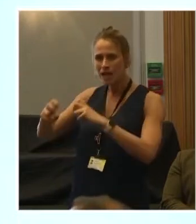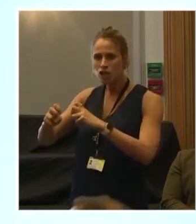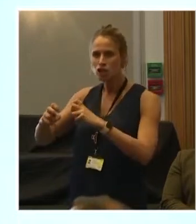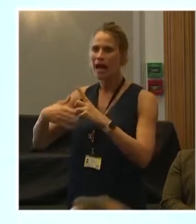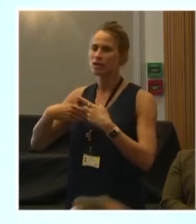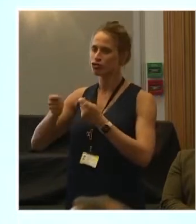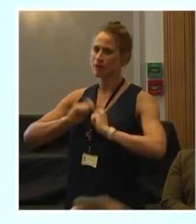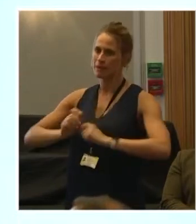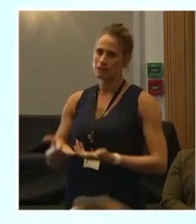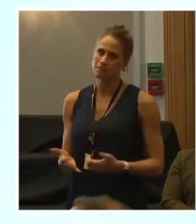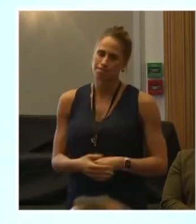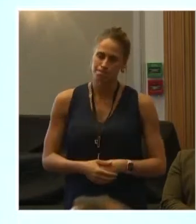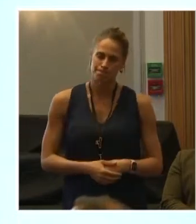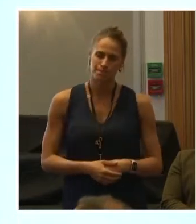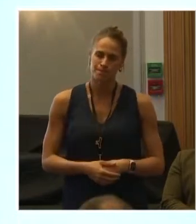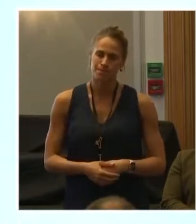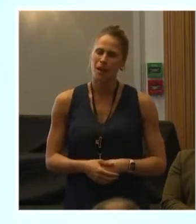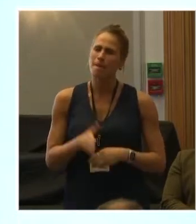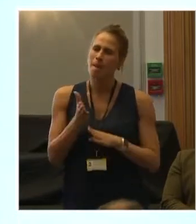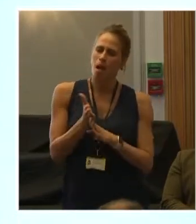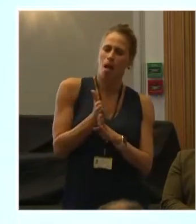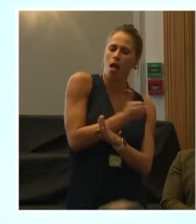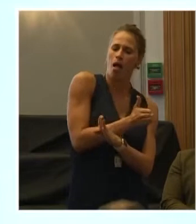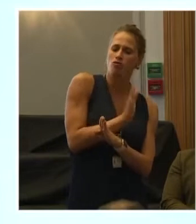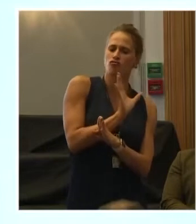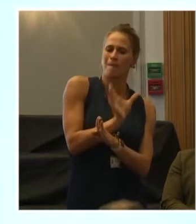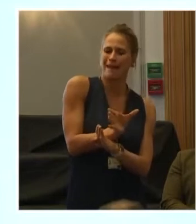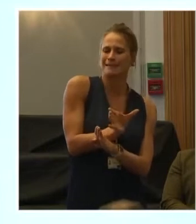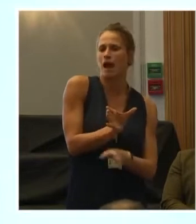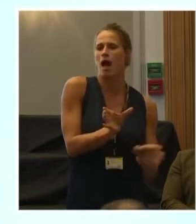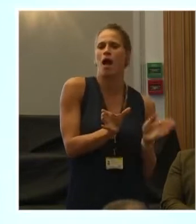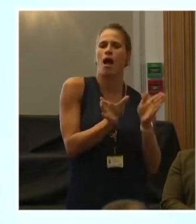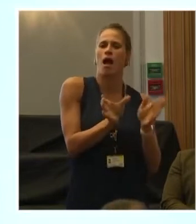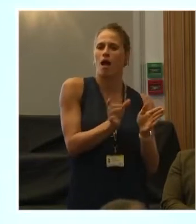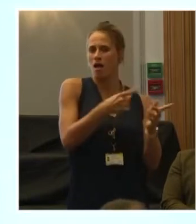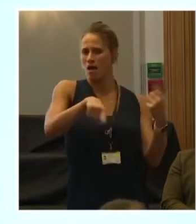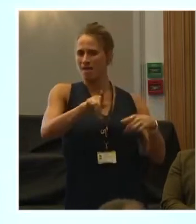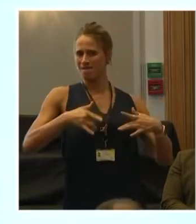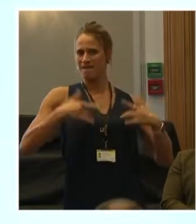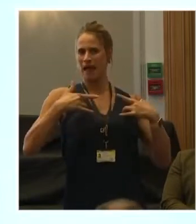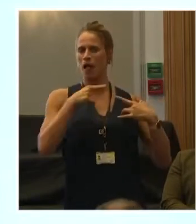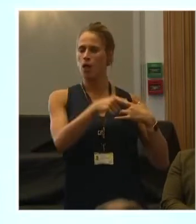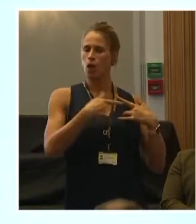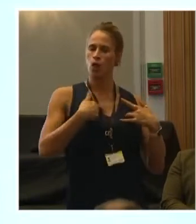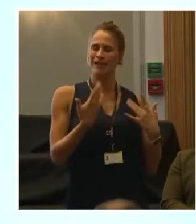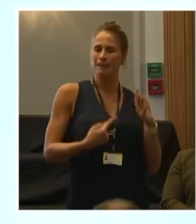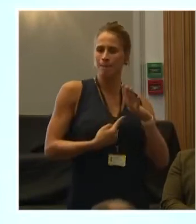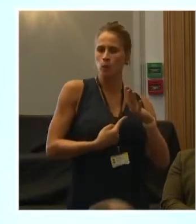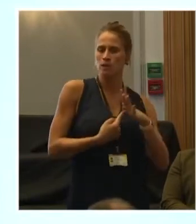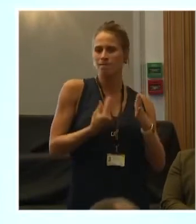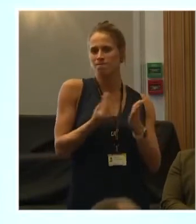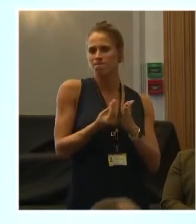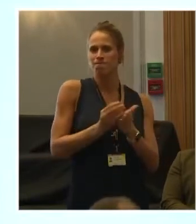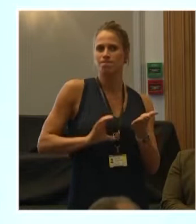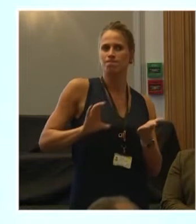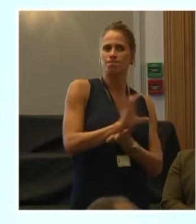loss. The remainder was split more or less equally between providing information and support to help people manage their